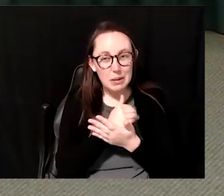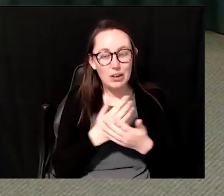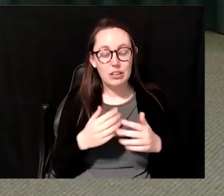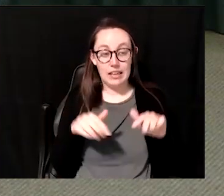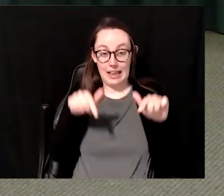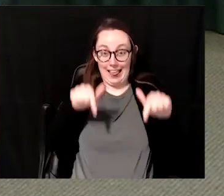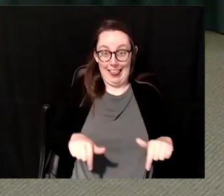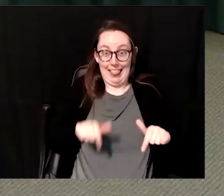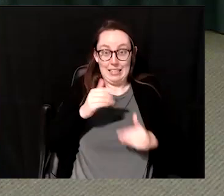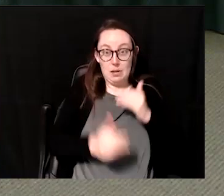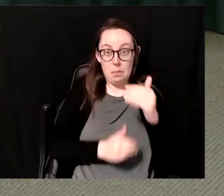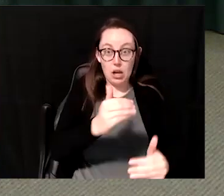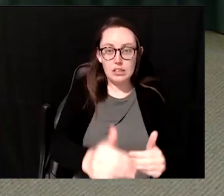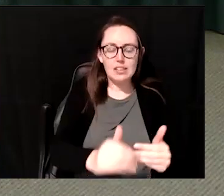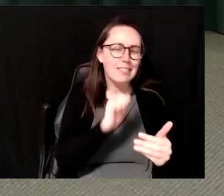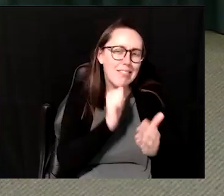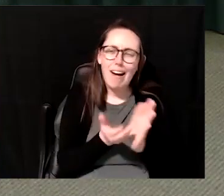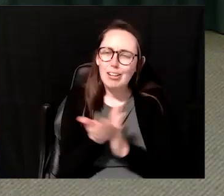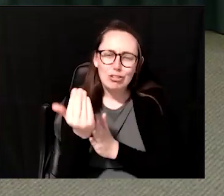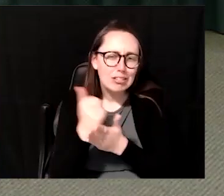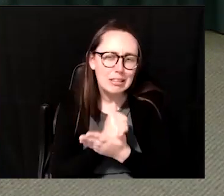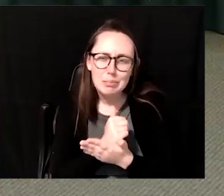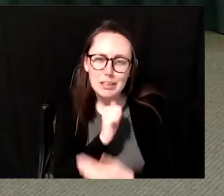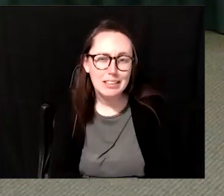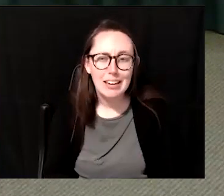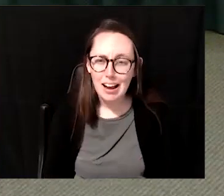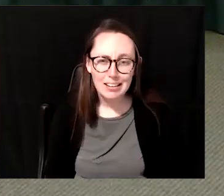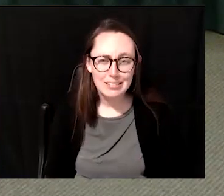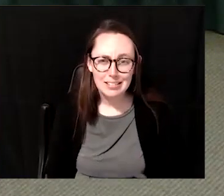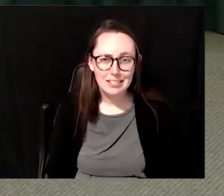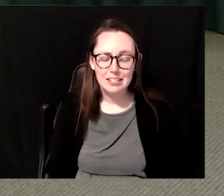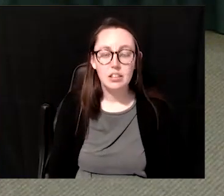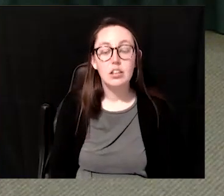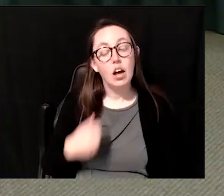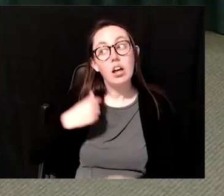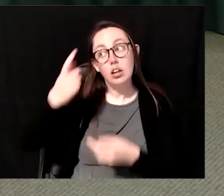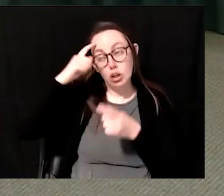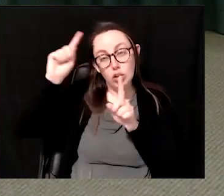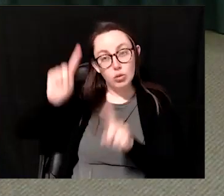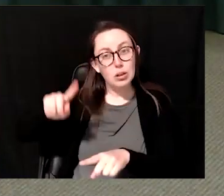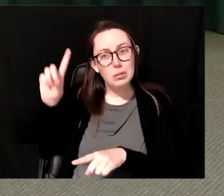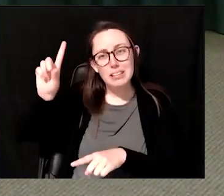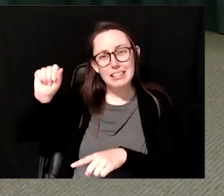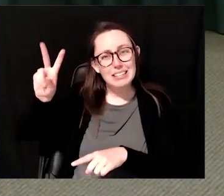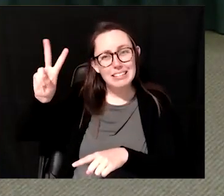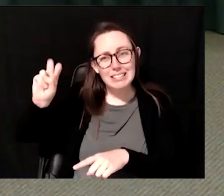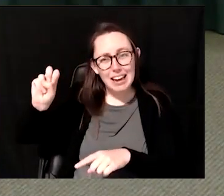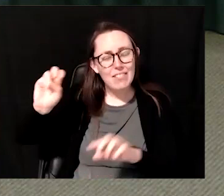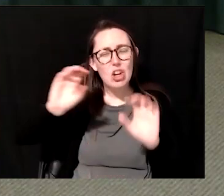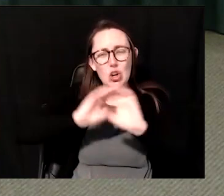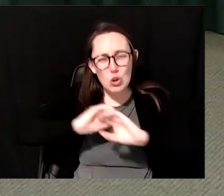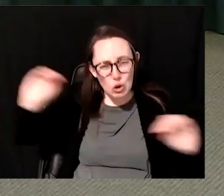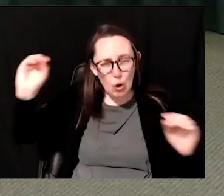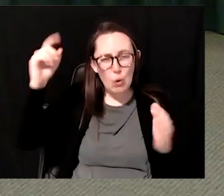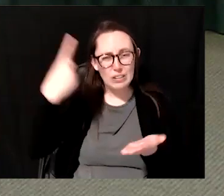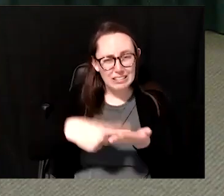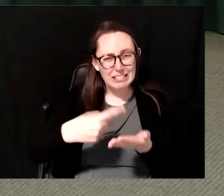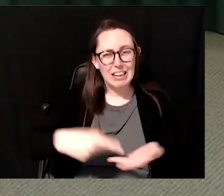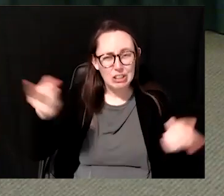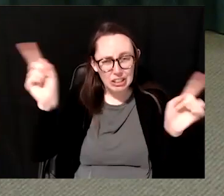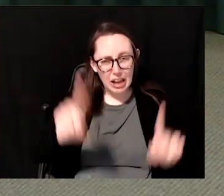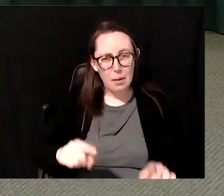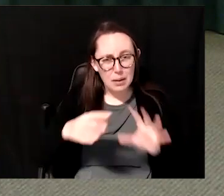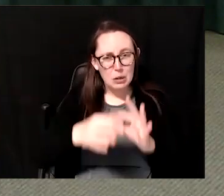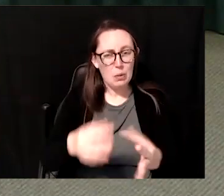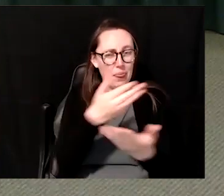transparency because there was certainly as I would agree with Dave no discussion with the public about ideas of